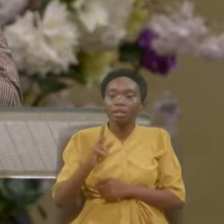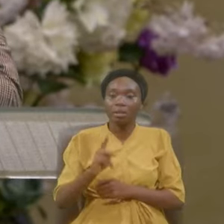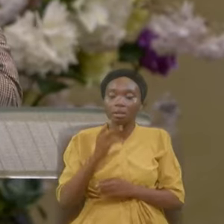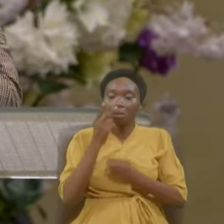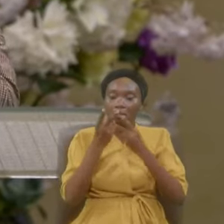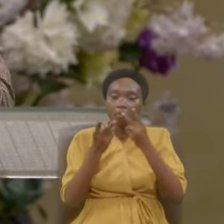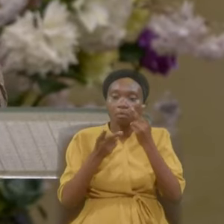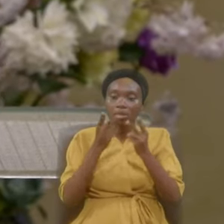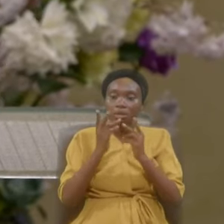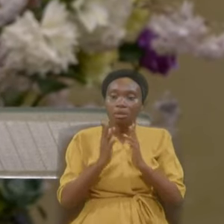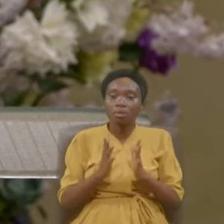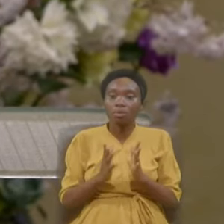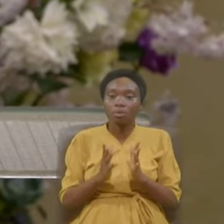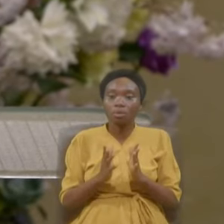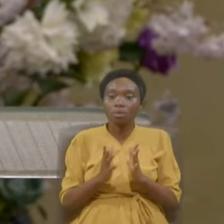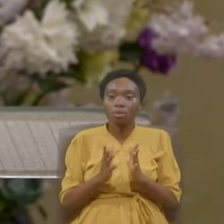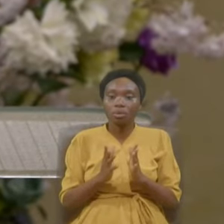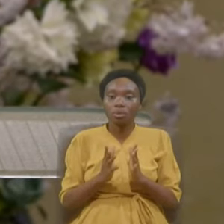visitors,